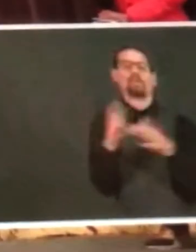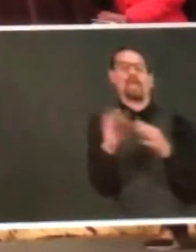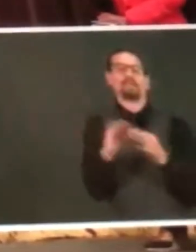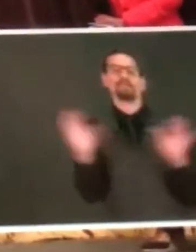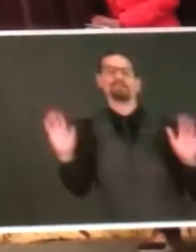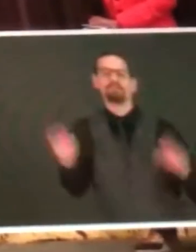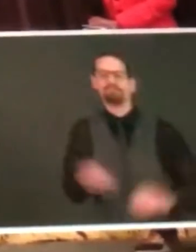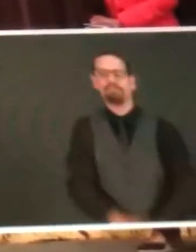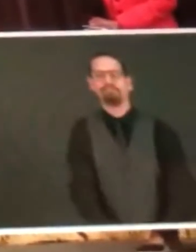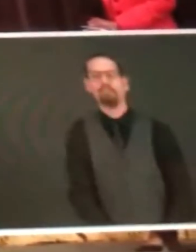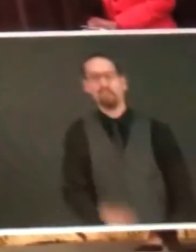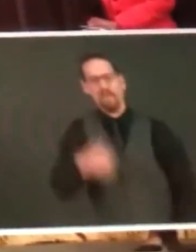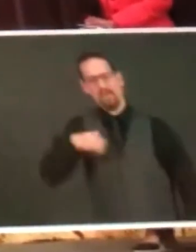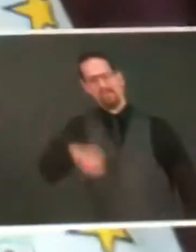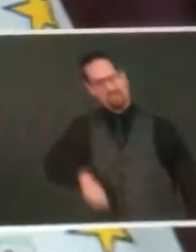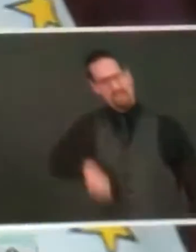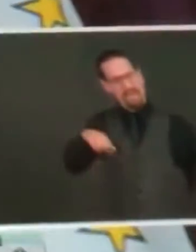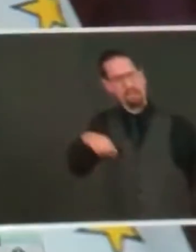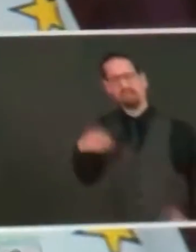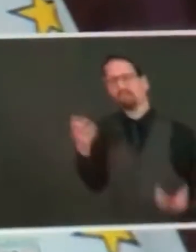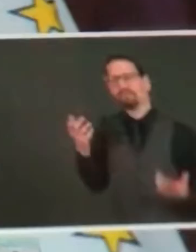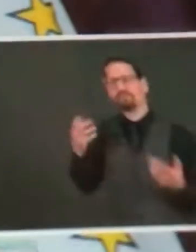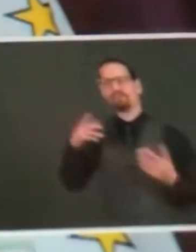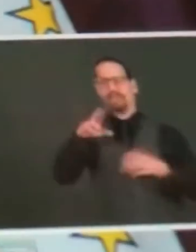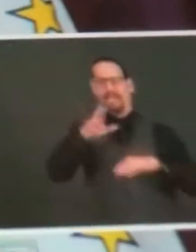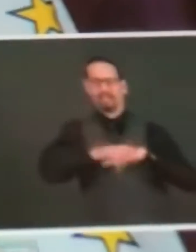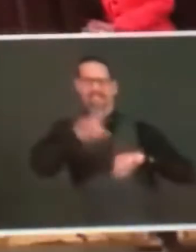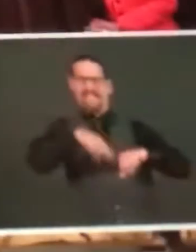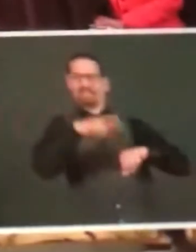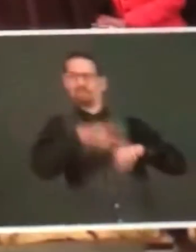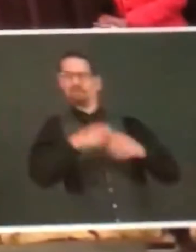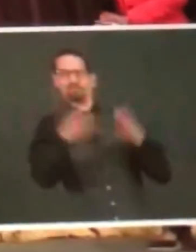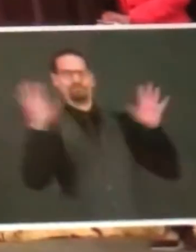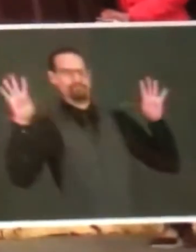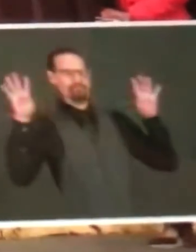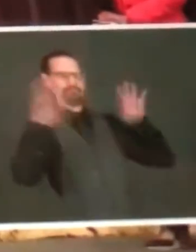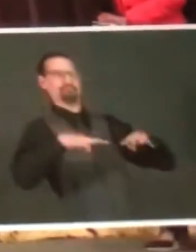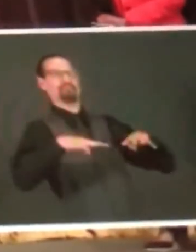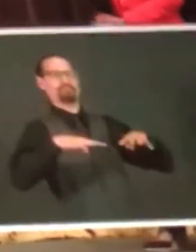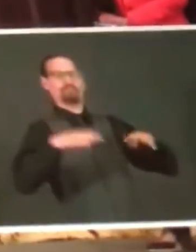you're being considered on the national stage? Next. Governor, on testing,